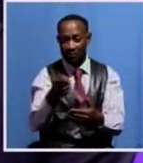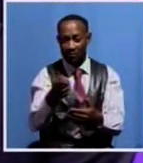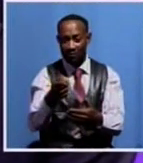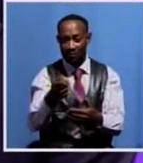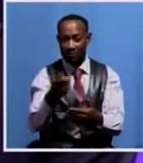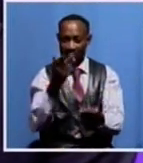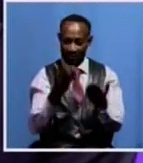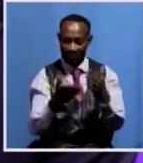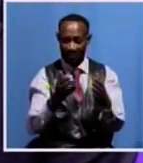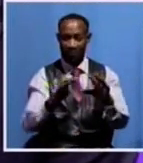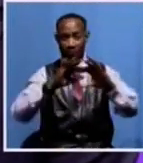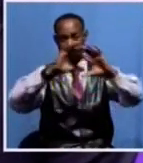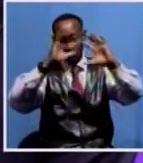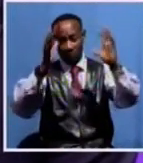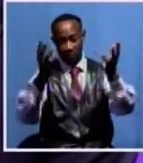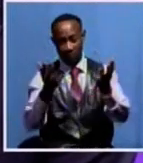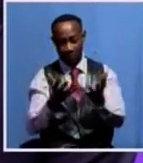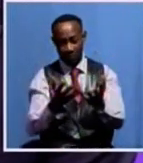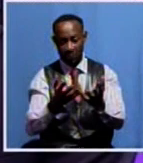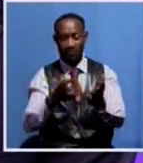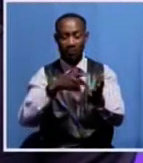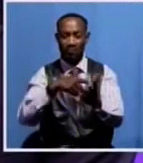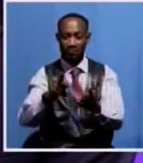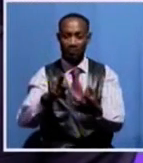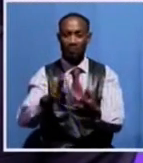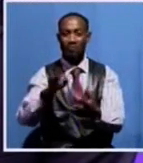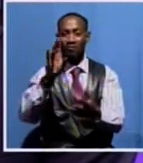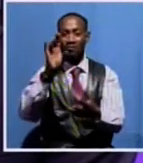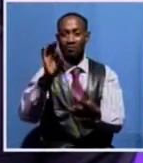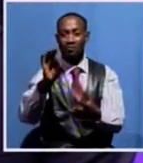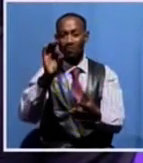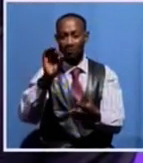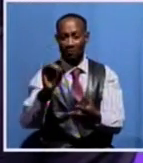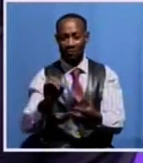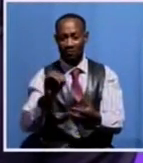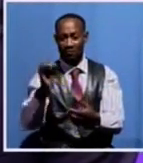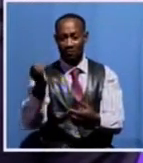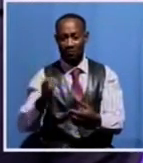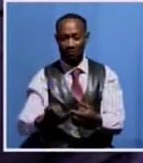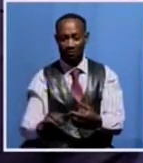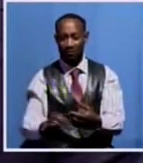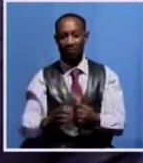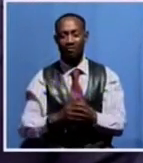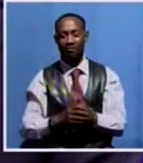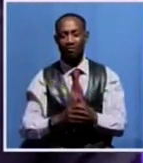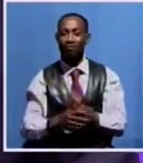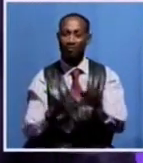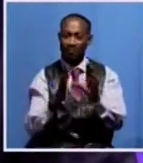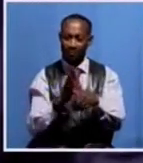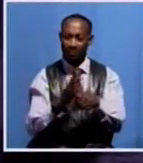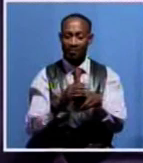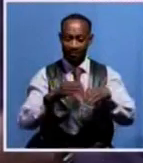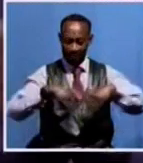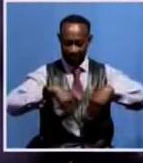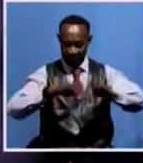maybe a wholesaler, I'll pay you 9% tax, right? Which you collect on behalf of government. Then I have to sell